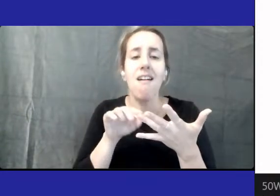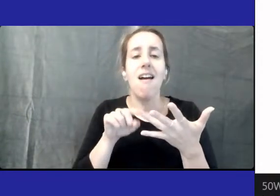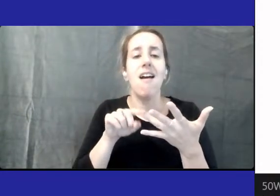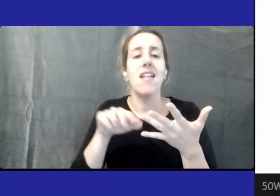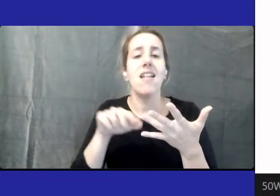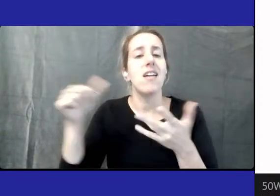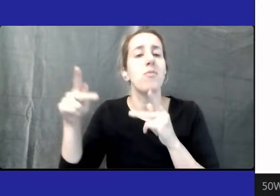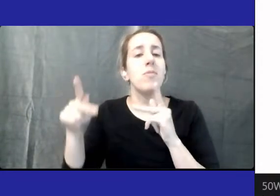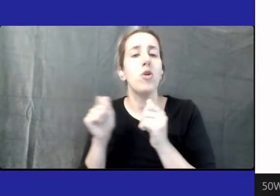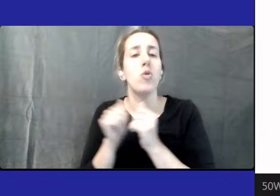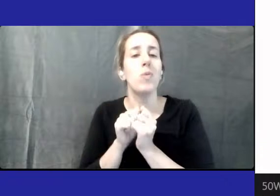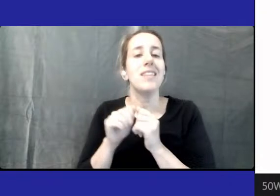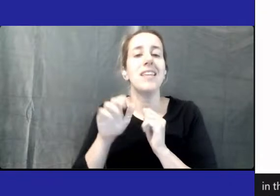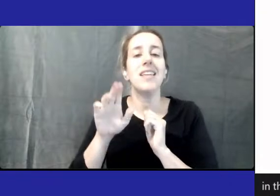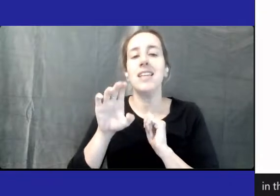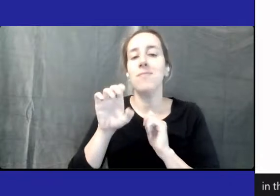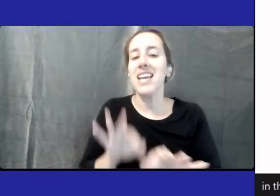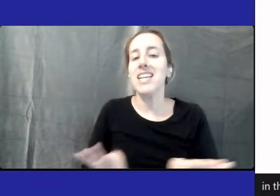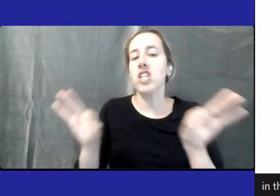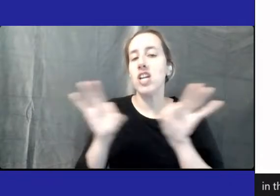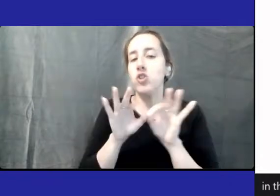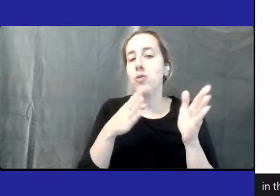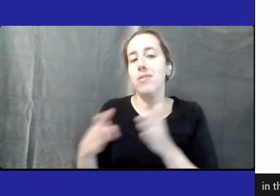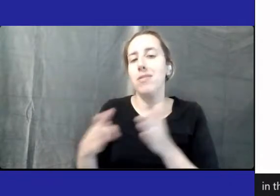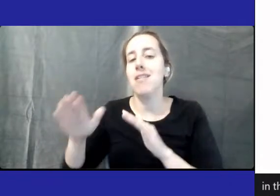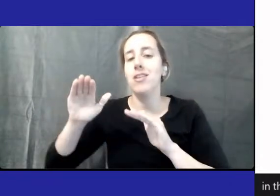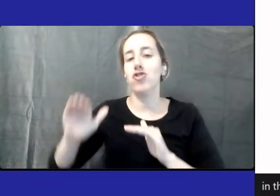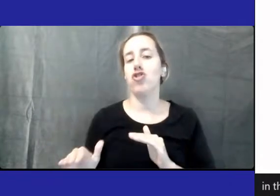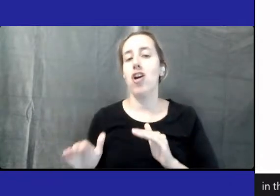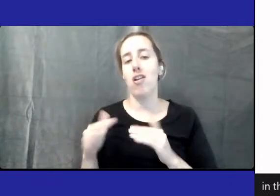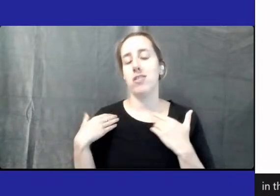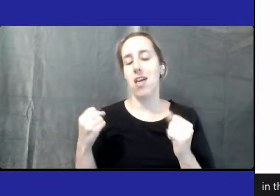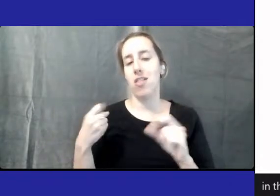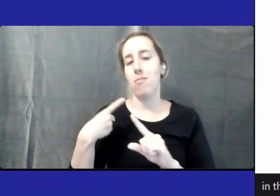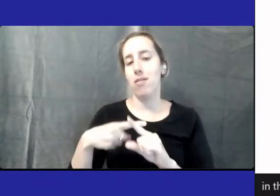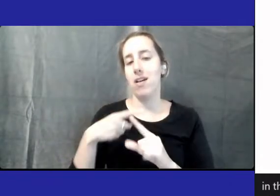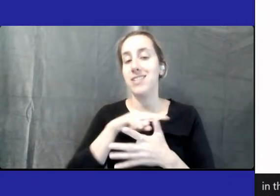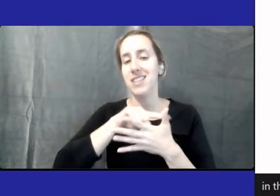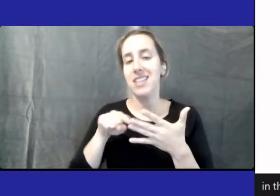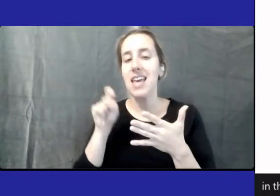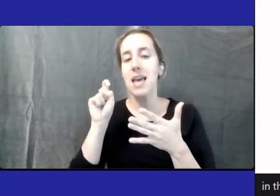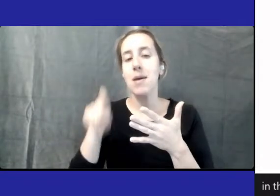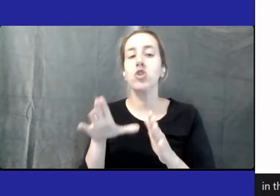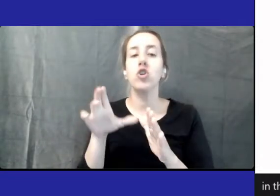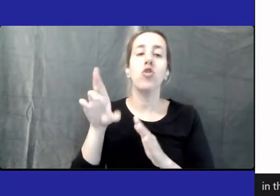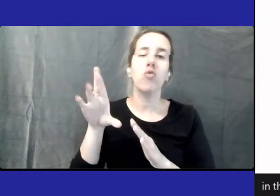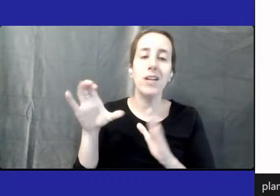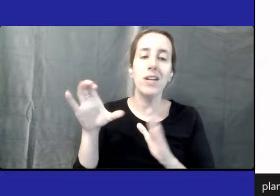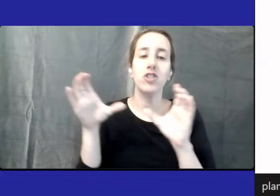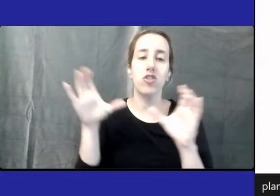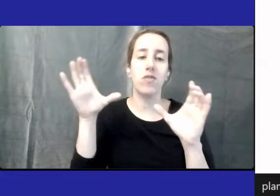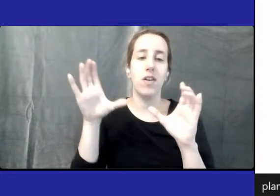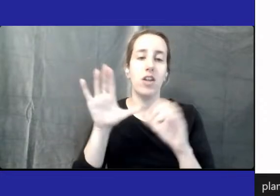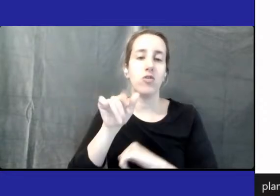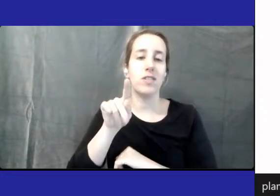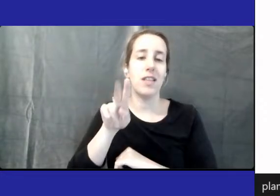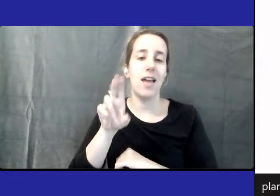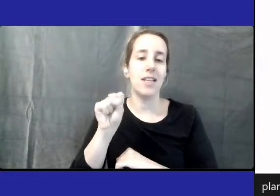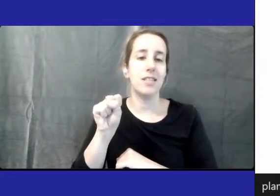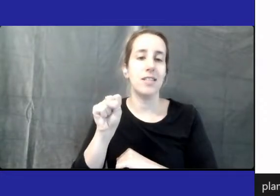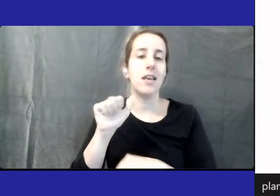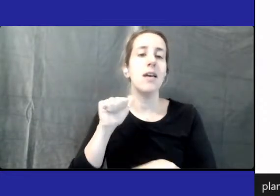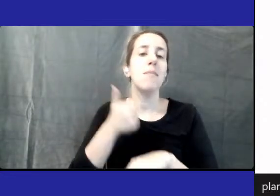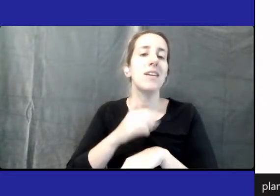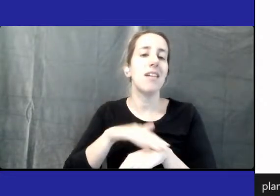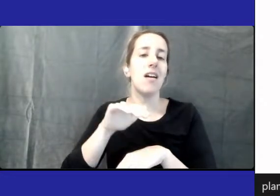Child Health Plus, to redetermine or recertify their status based on income levels and other requirements. To